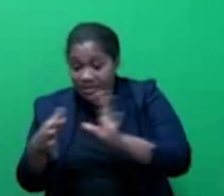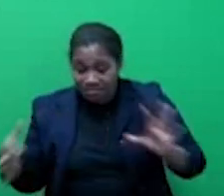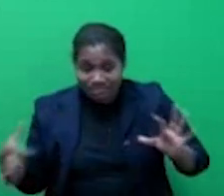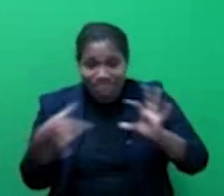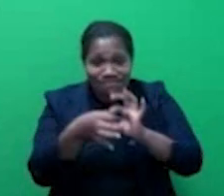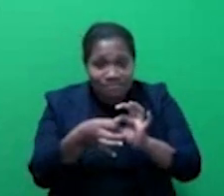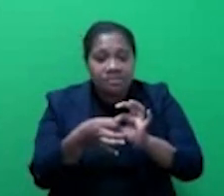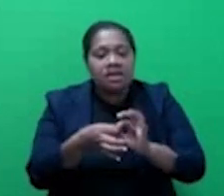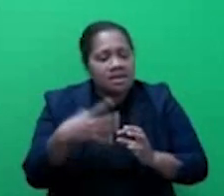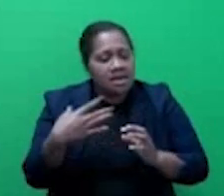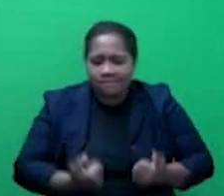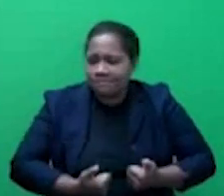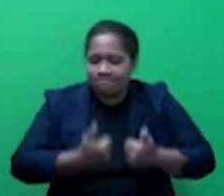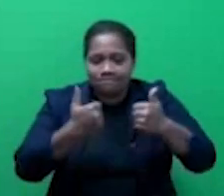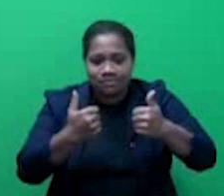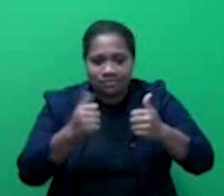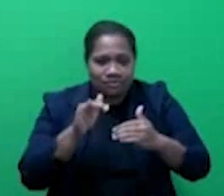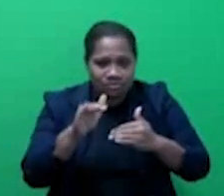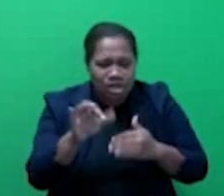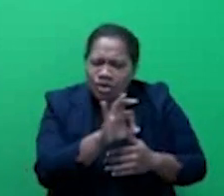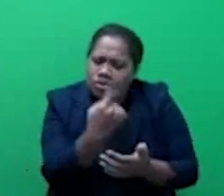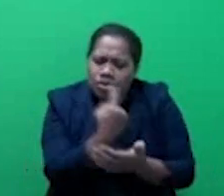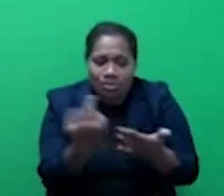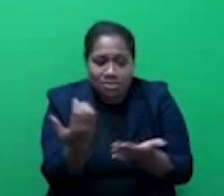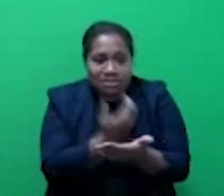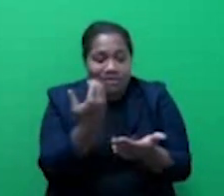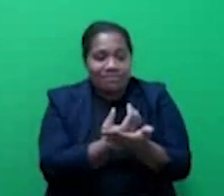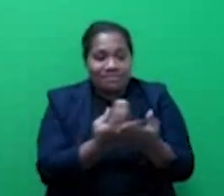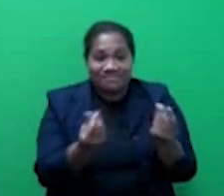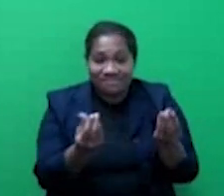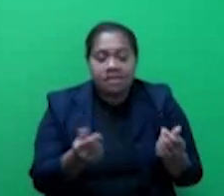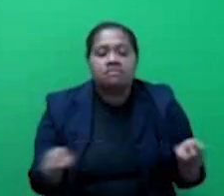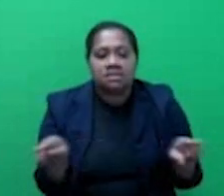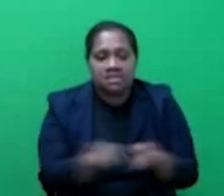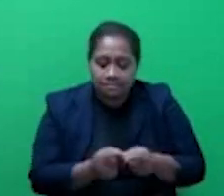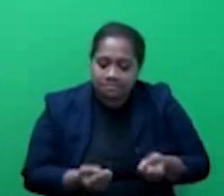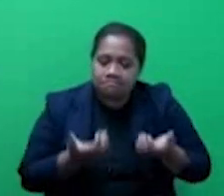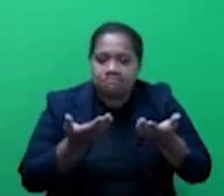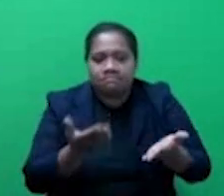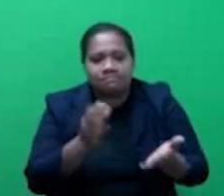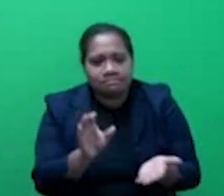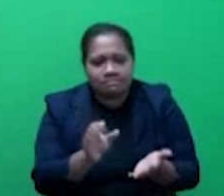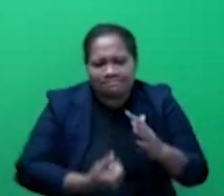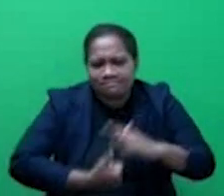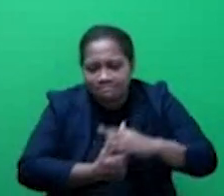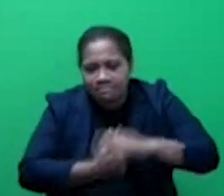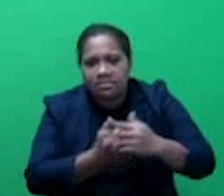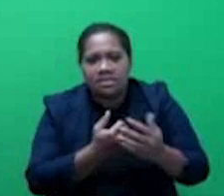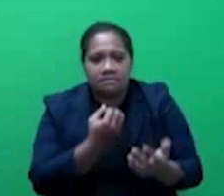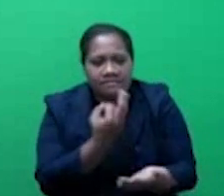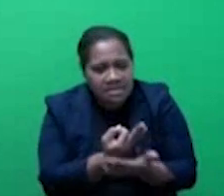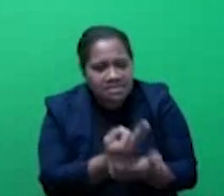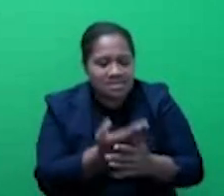many advantages, not only in saving costs, but also provide access to funds and new technology.